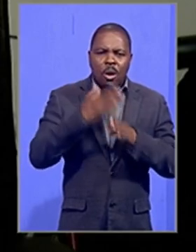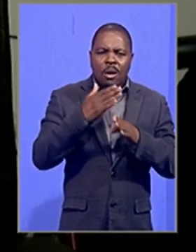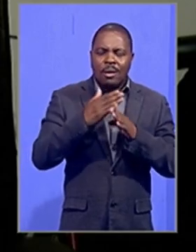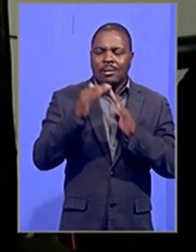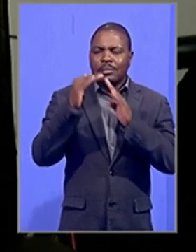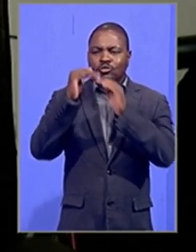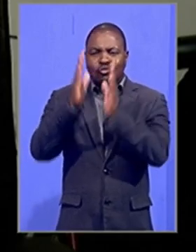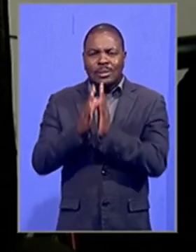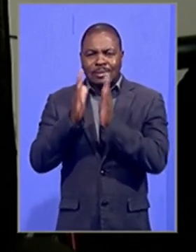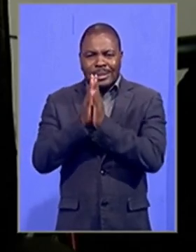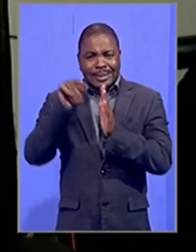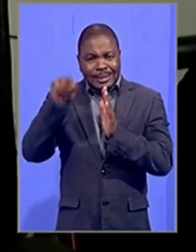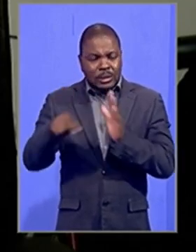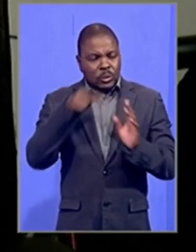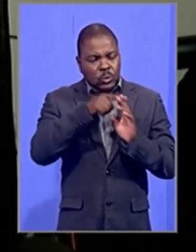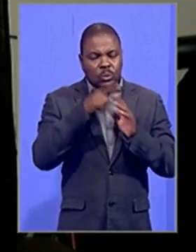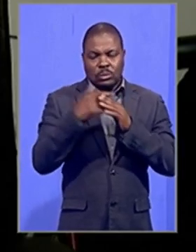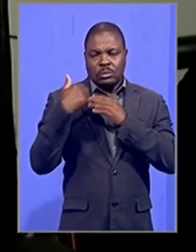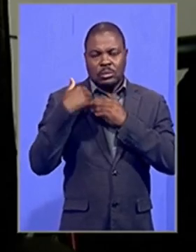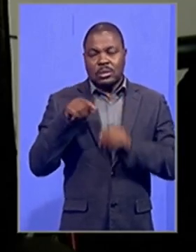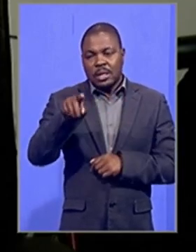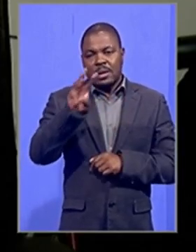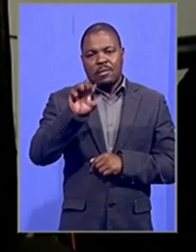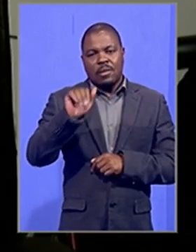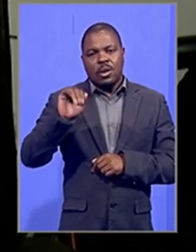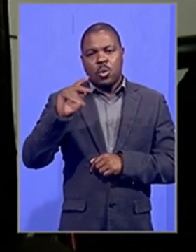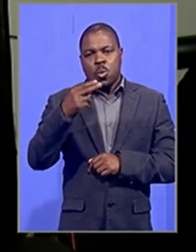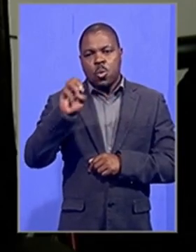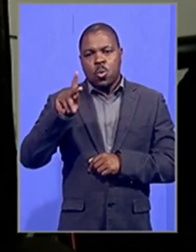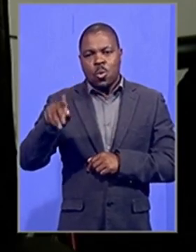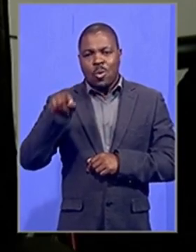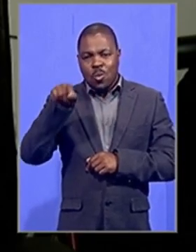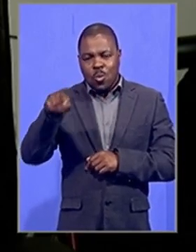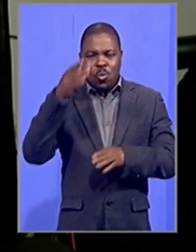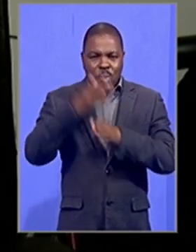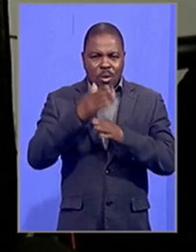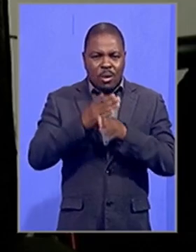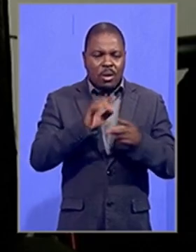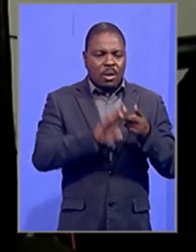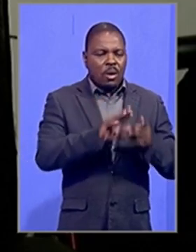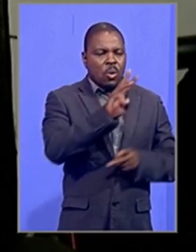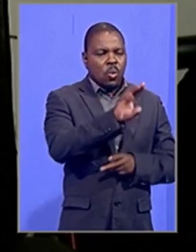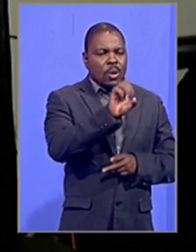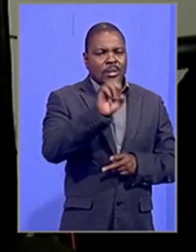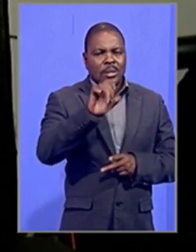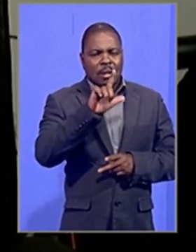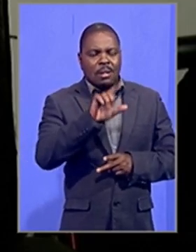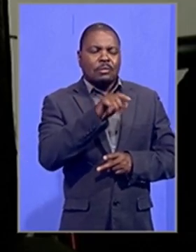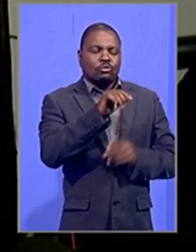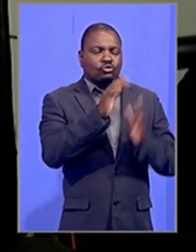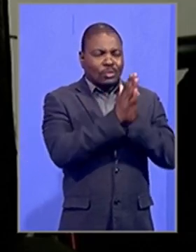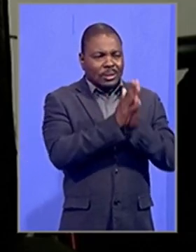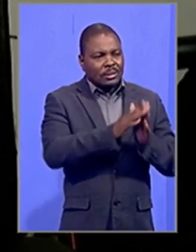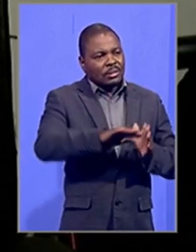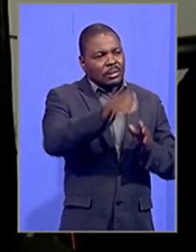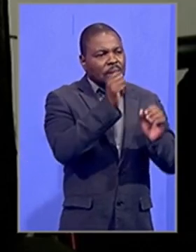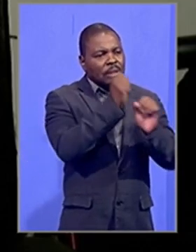dikerekeng hona vai hukumane o sile mesebetsi kerekeng ya Westele mona mona batho